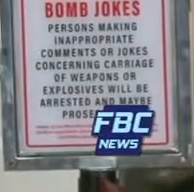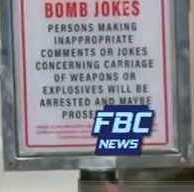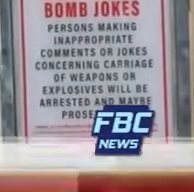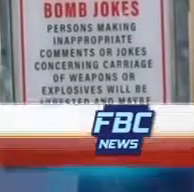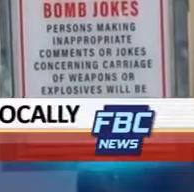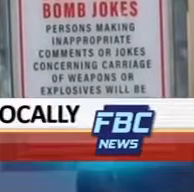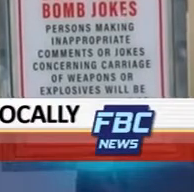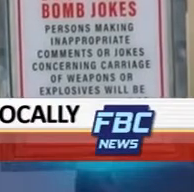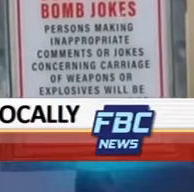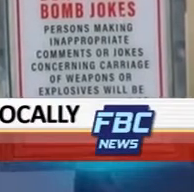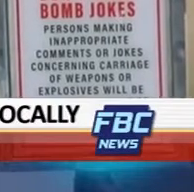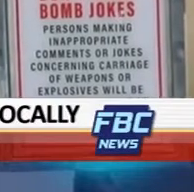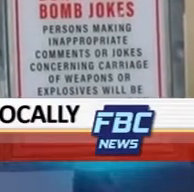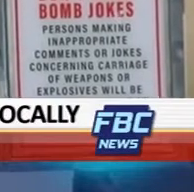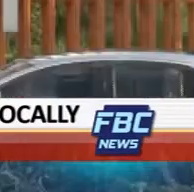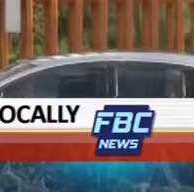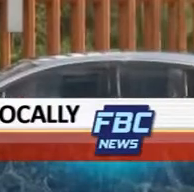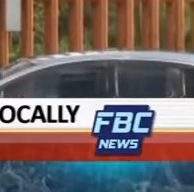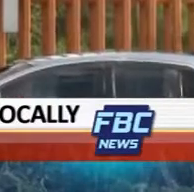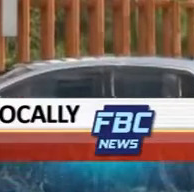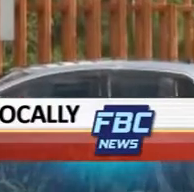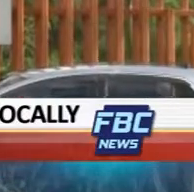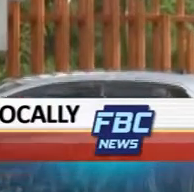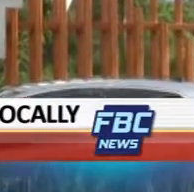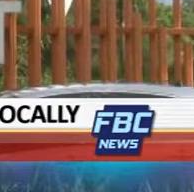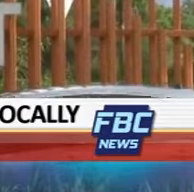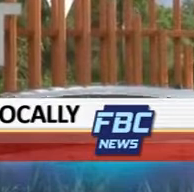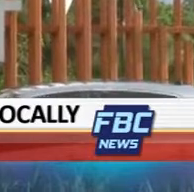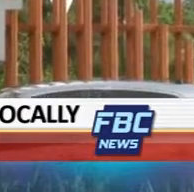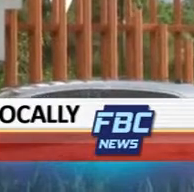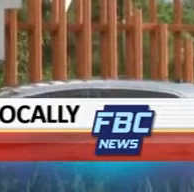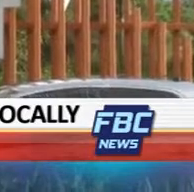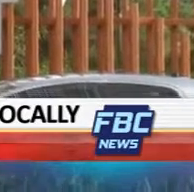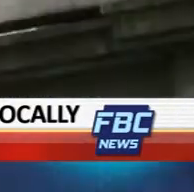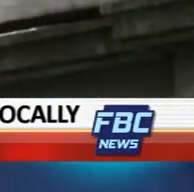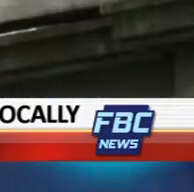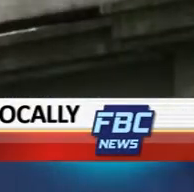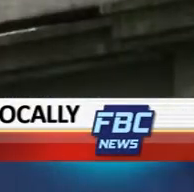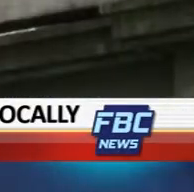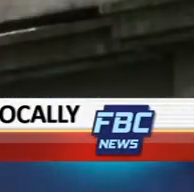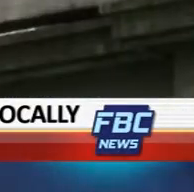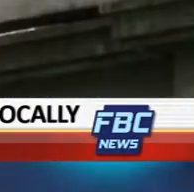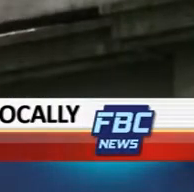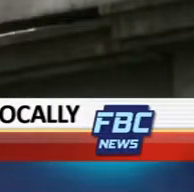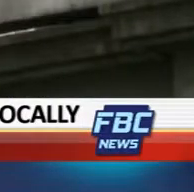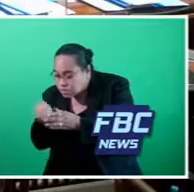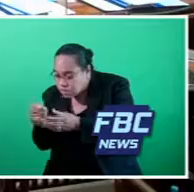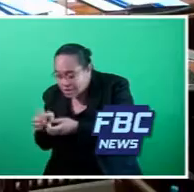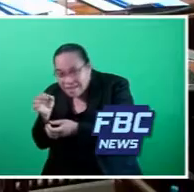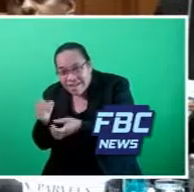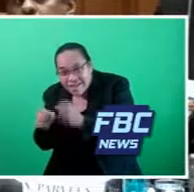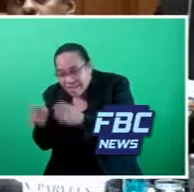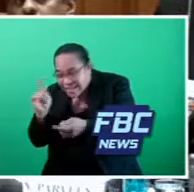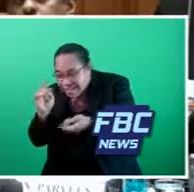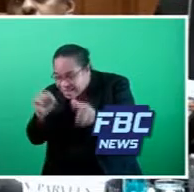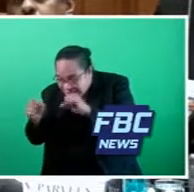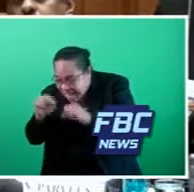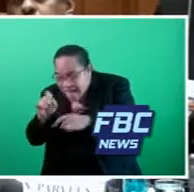they have a place on the global stage. So as we mark the many ways that Fiji's relationship has strengthened over the years,